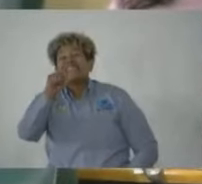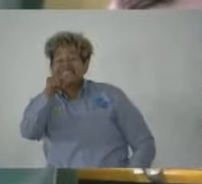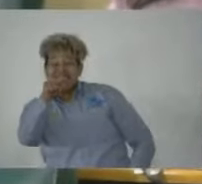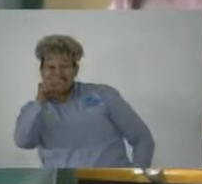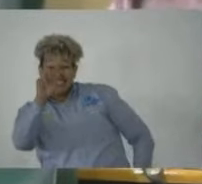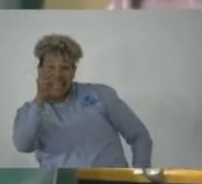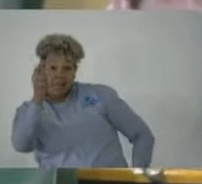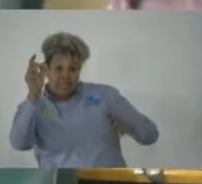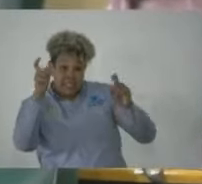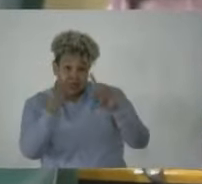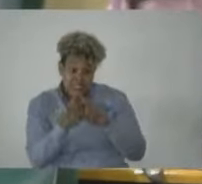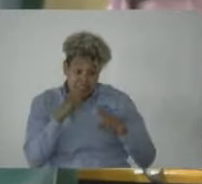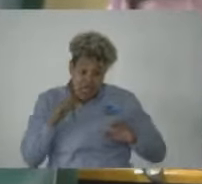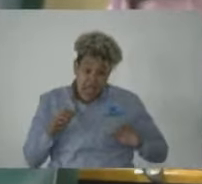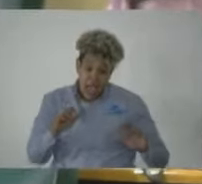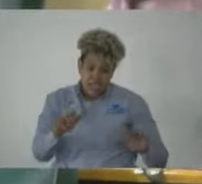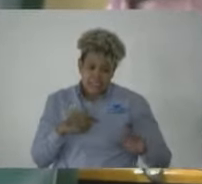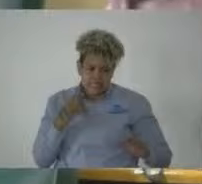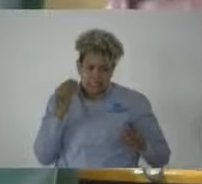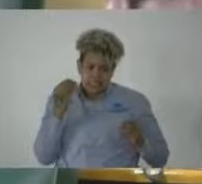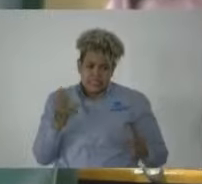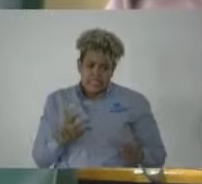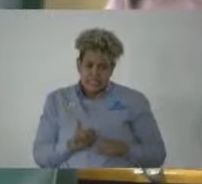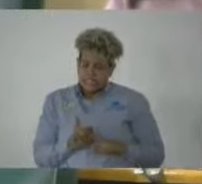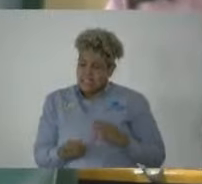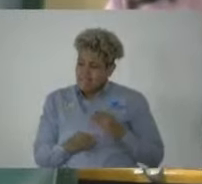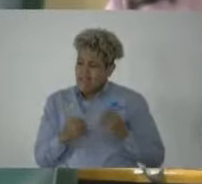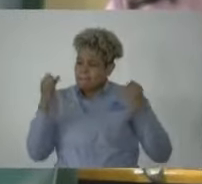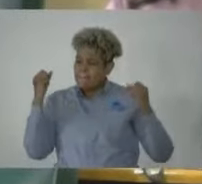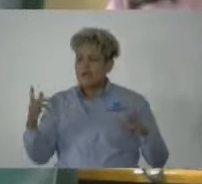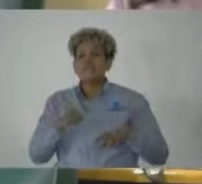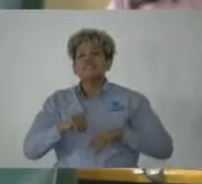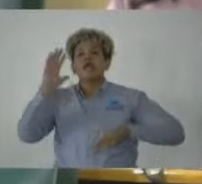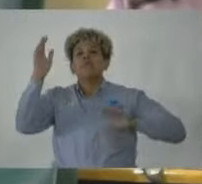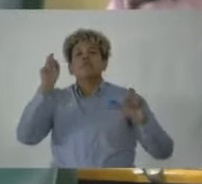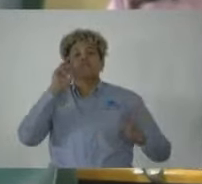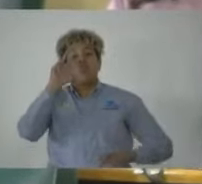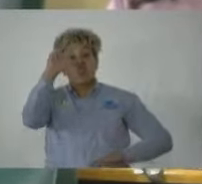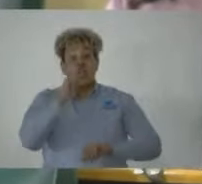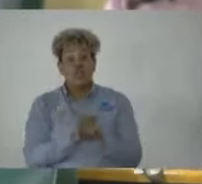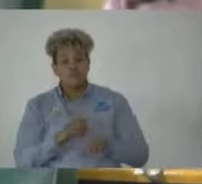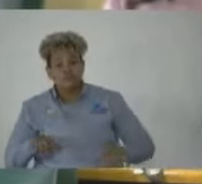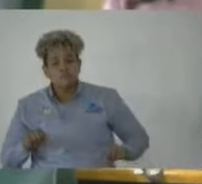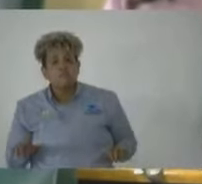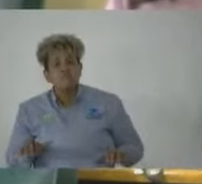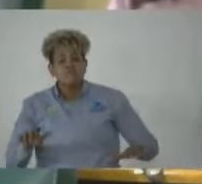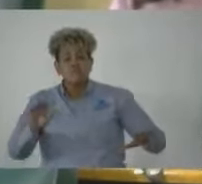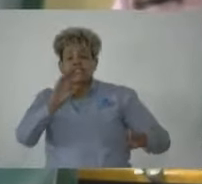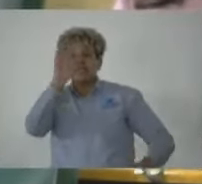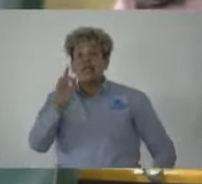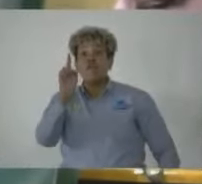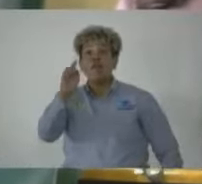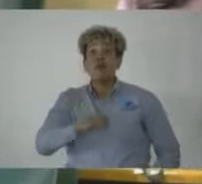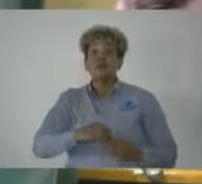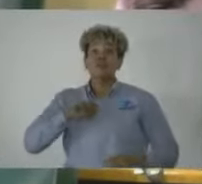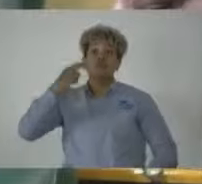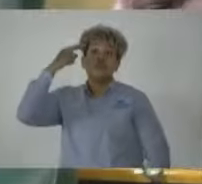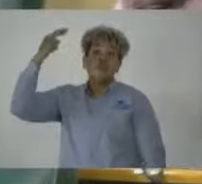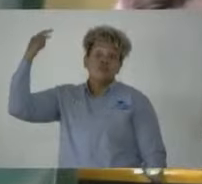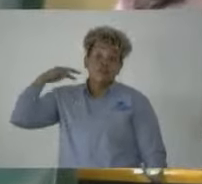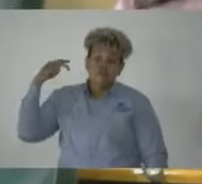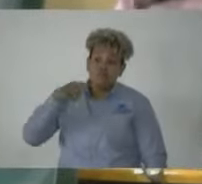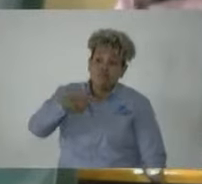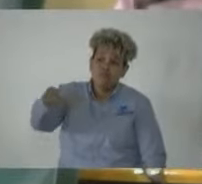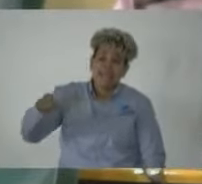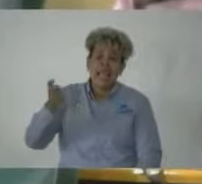the Deputy Speaker acted, as I said, many times as Speaker for 3 years. And never once, to the best of my knowledge, did any